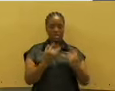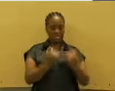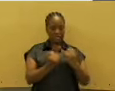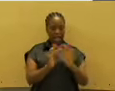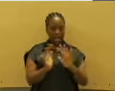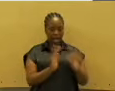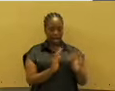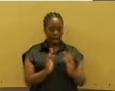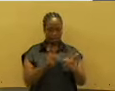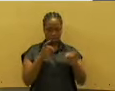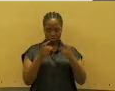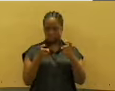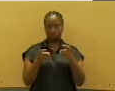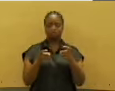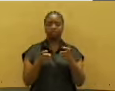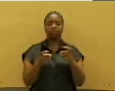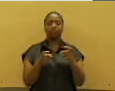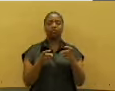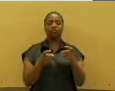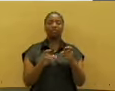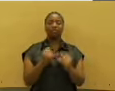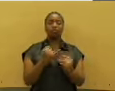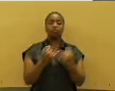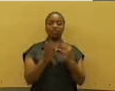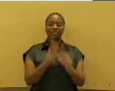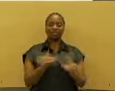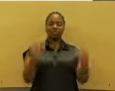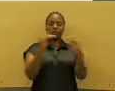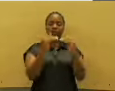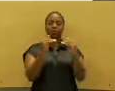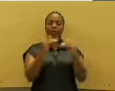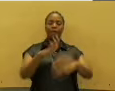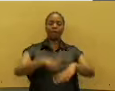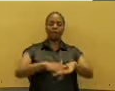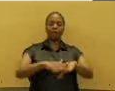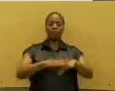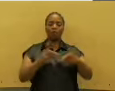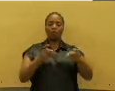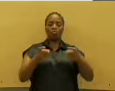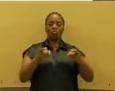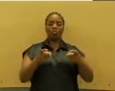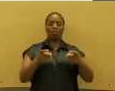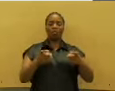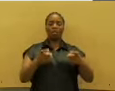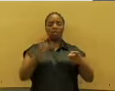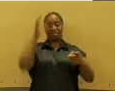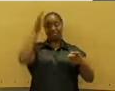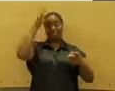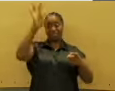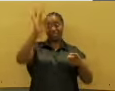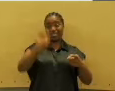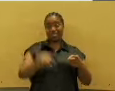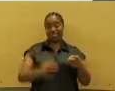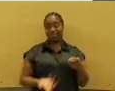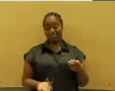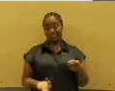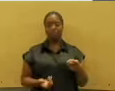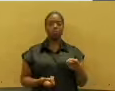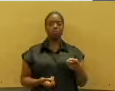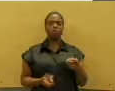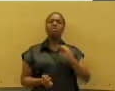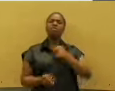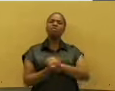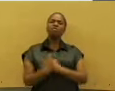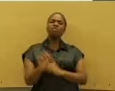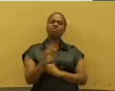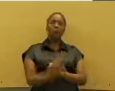or another. So what I want to say is sexual justice seems to be more controlled by the states than we would like, obviously. And what happens is